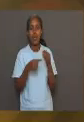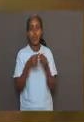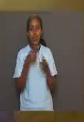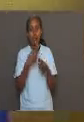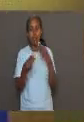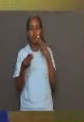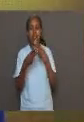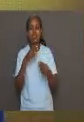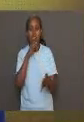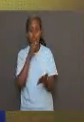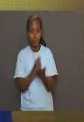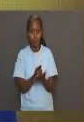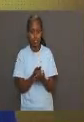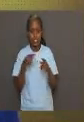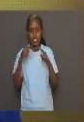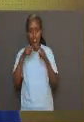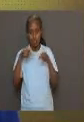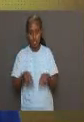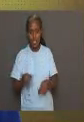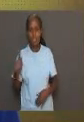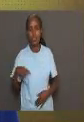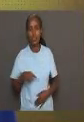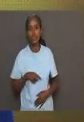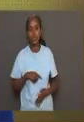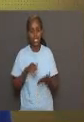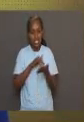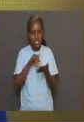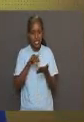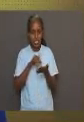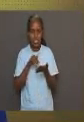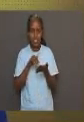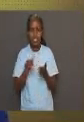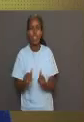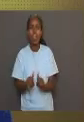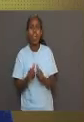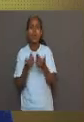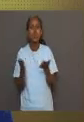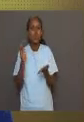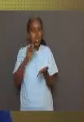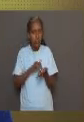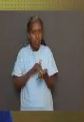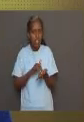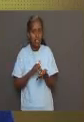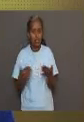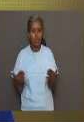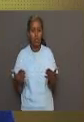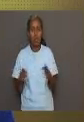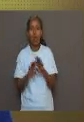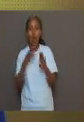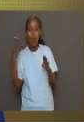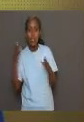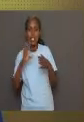proofs. Today we are going to study how to revise an open